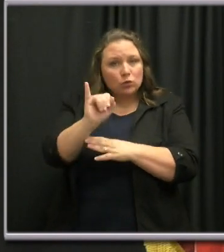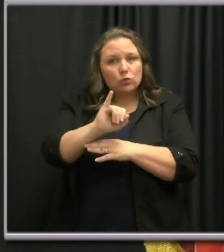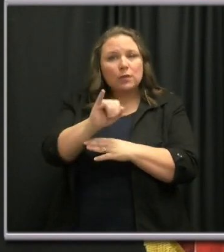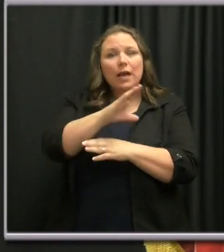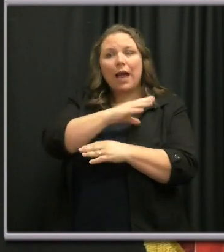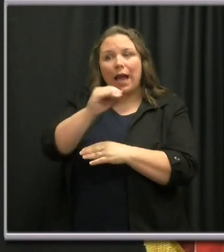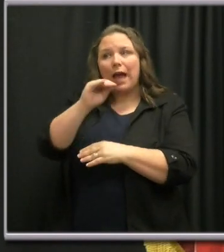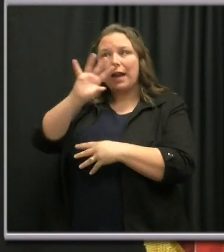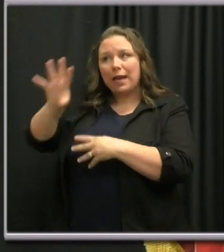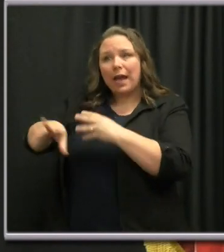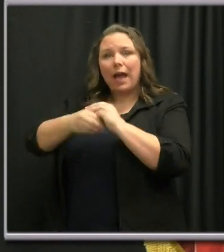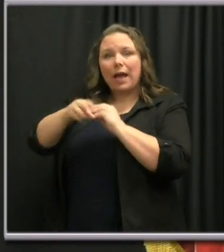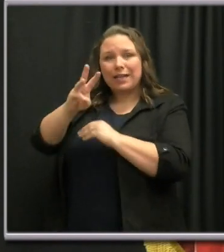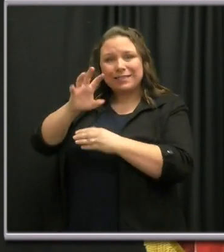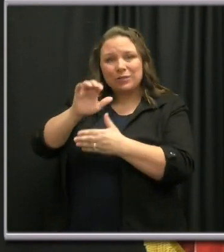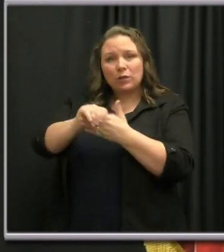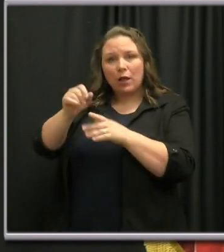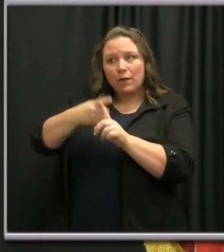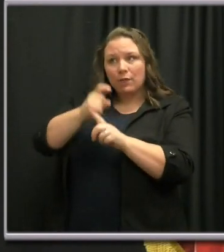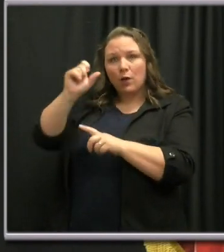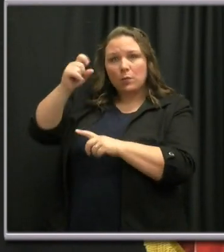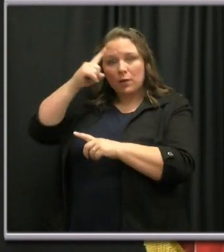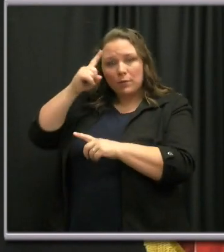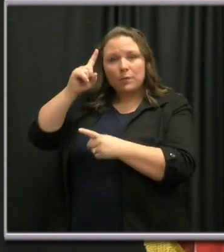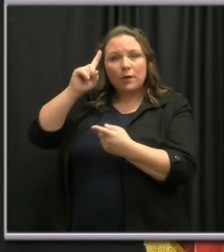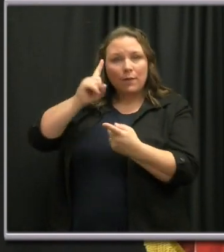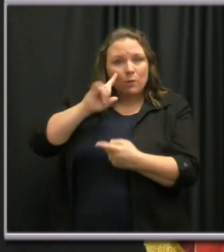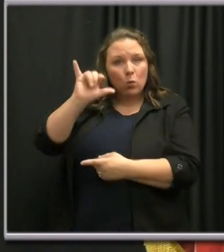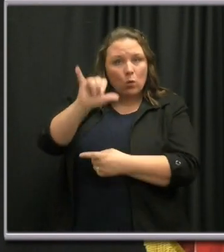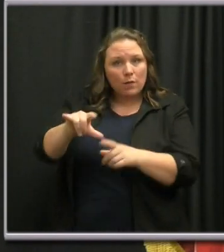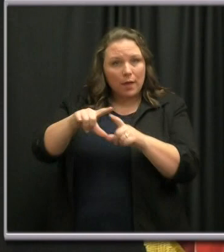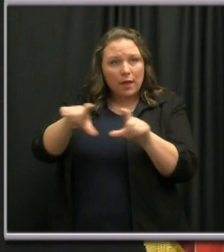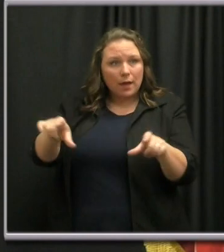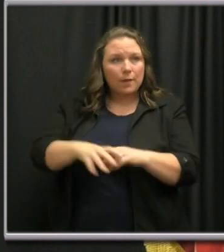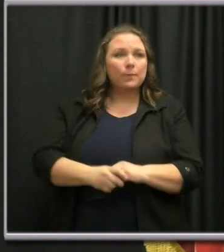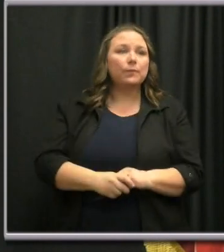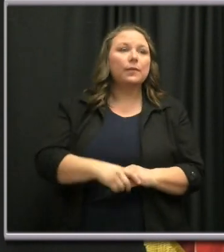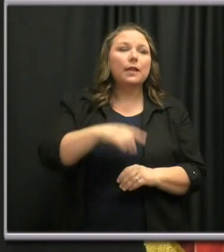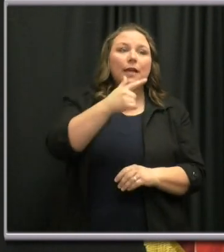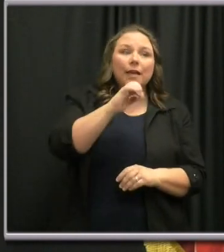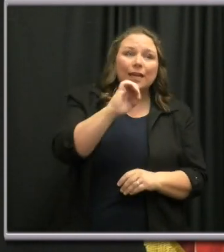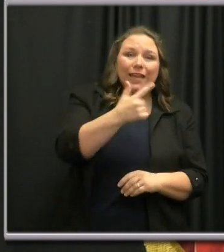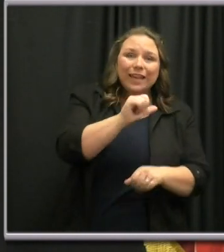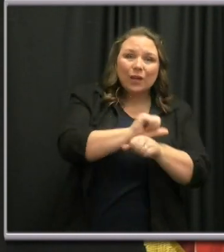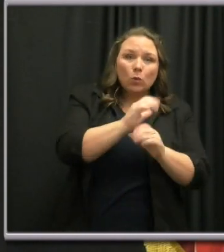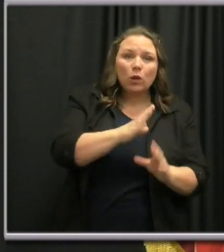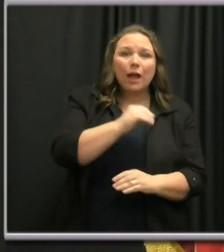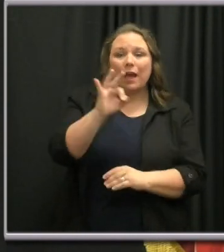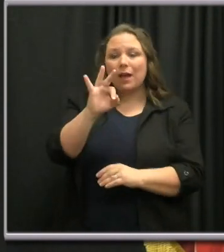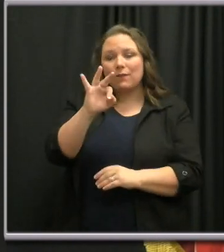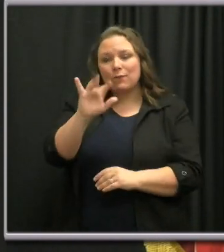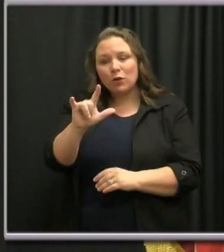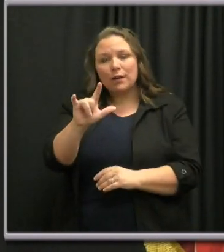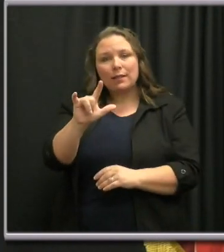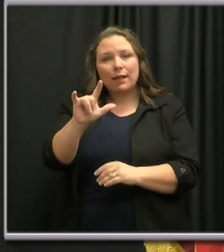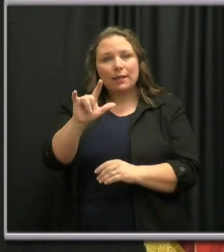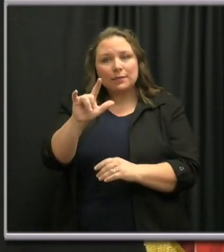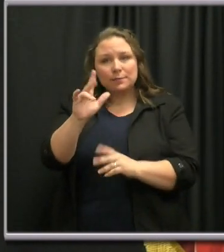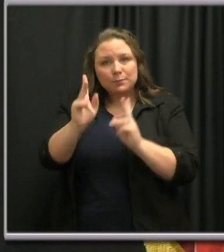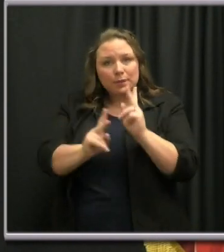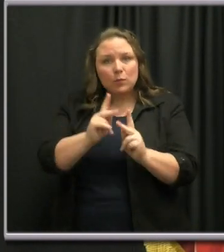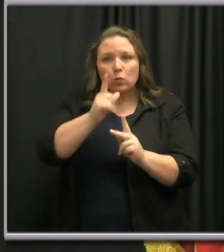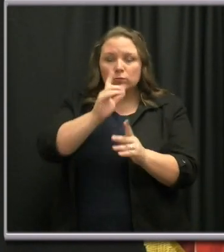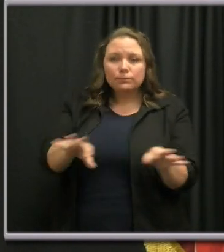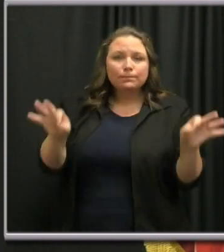in unemployment benefits. Gig workers and freelancers who are critical to Nashville's economy are